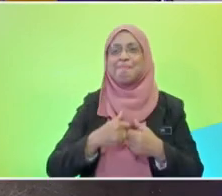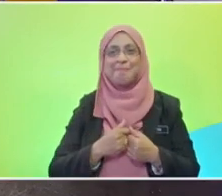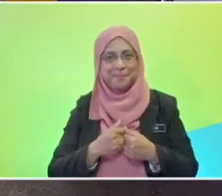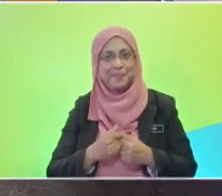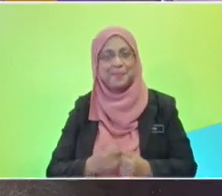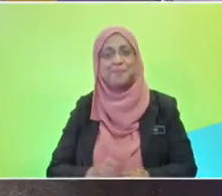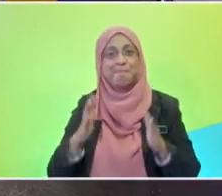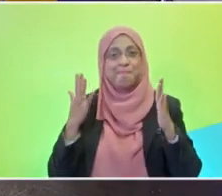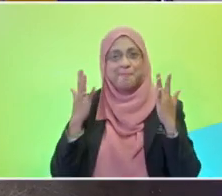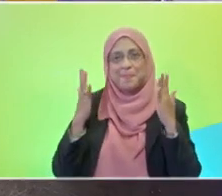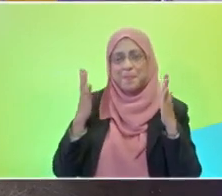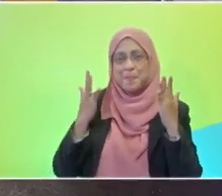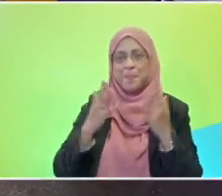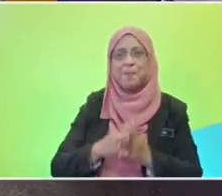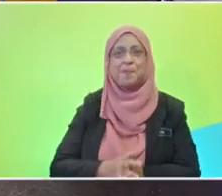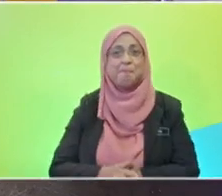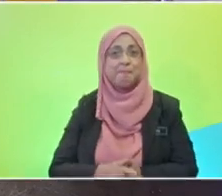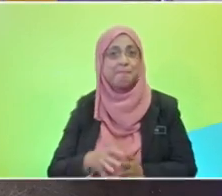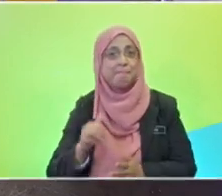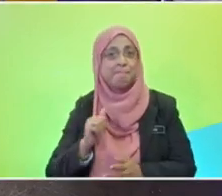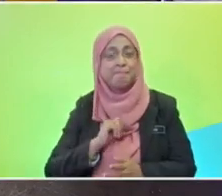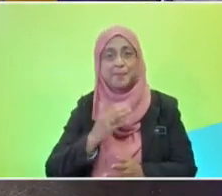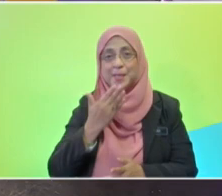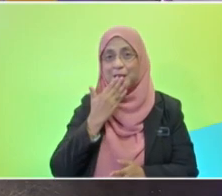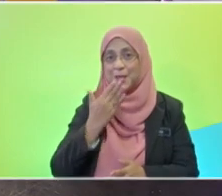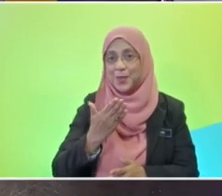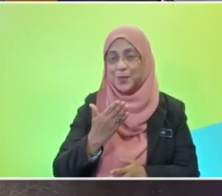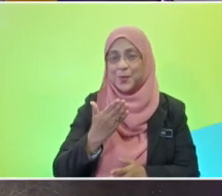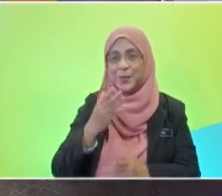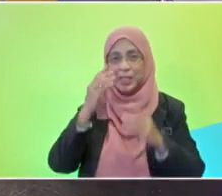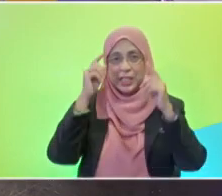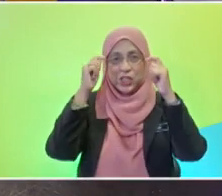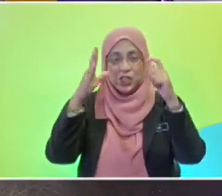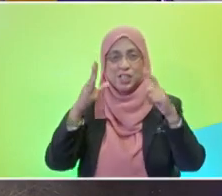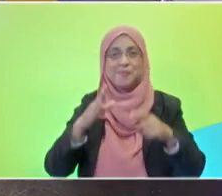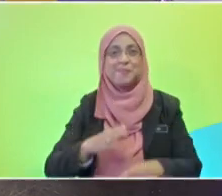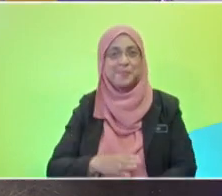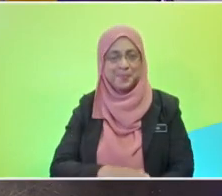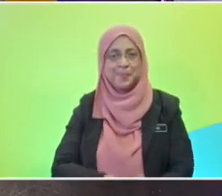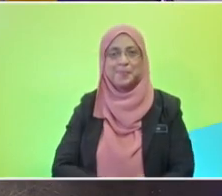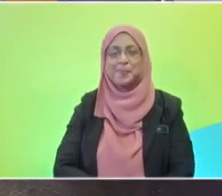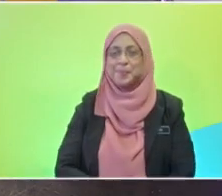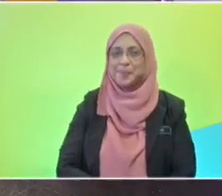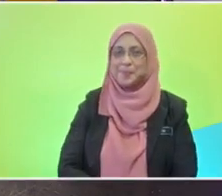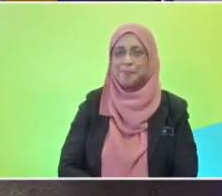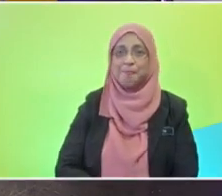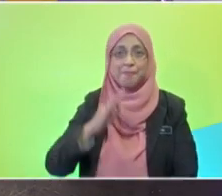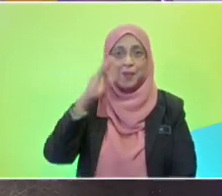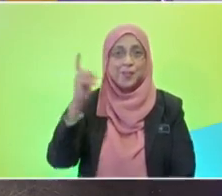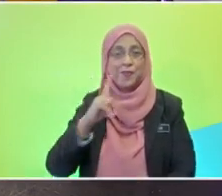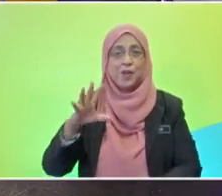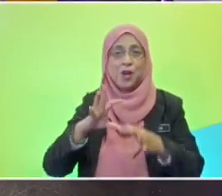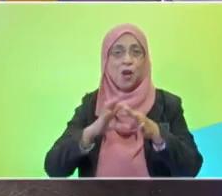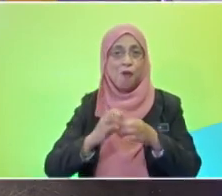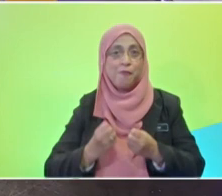Yay! All right, and with that, I'd like to say thank you very much, Teacher Krishna, for today's lesson of Festival of Lights. I hope you